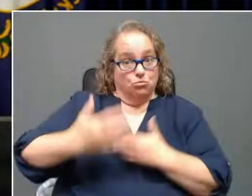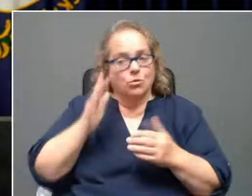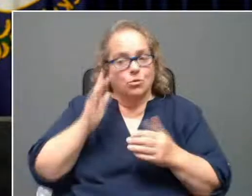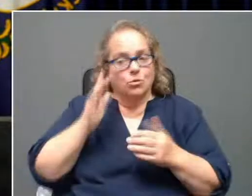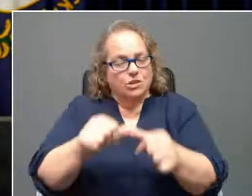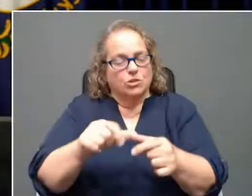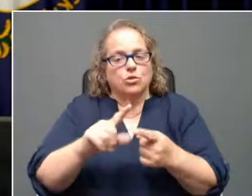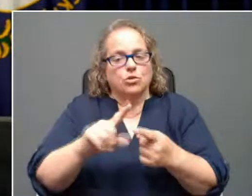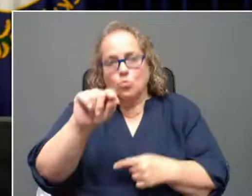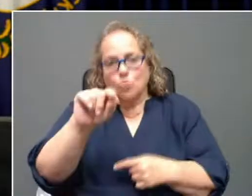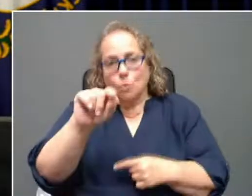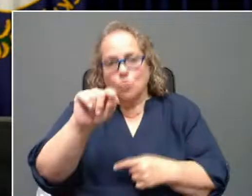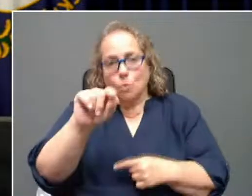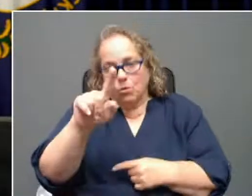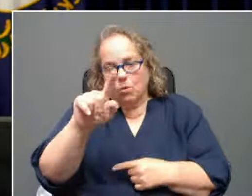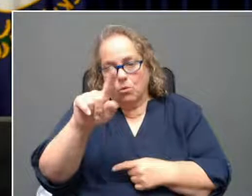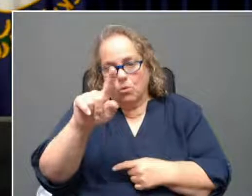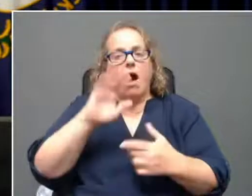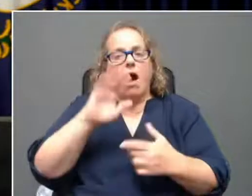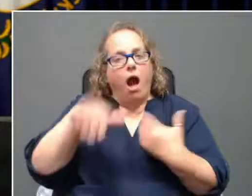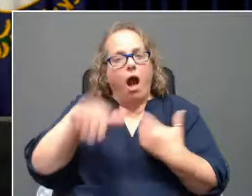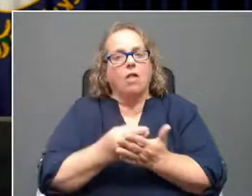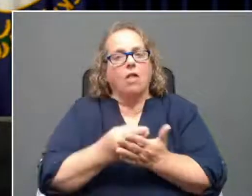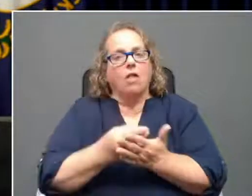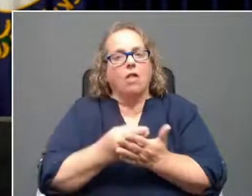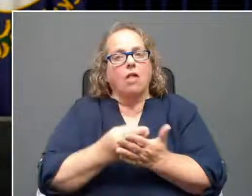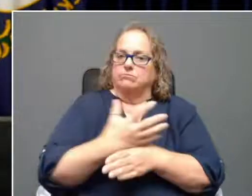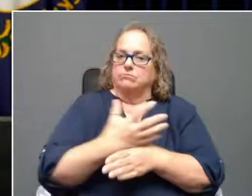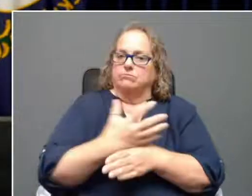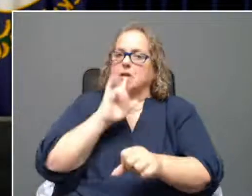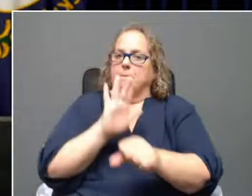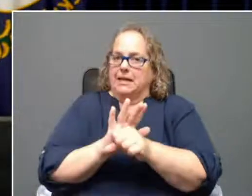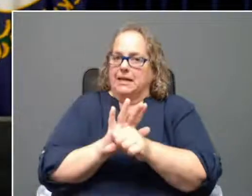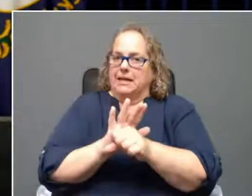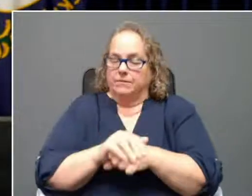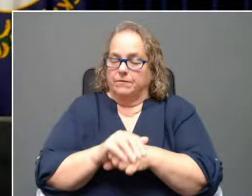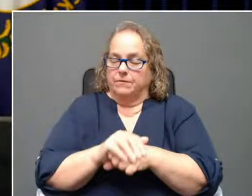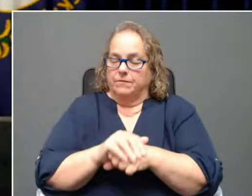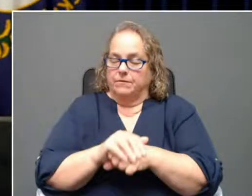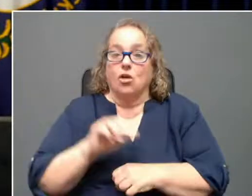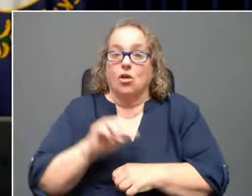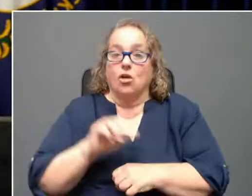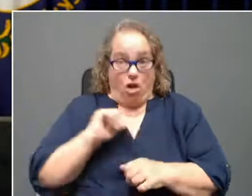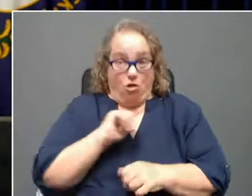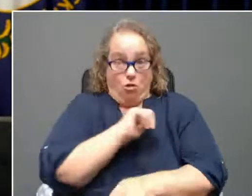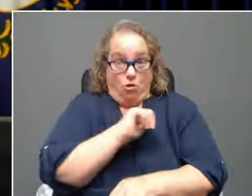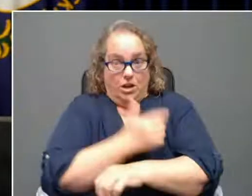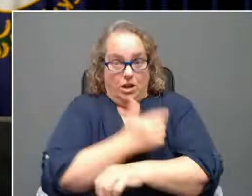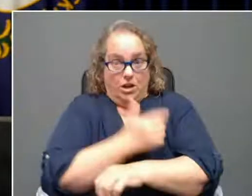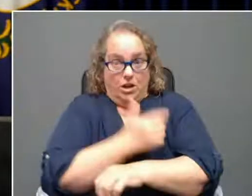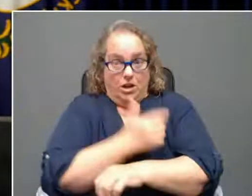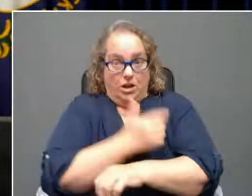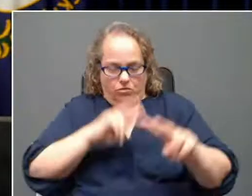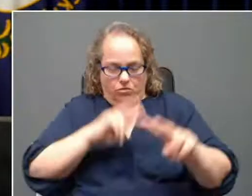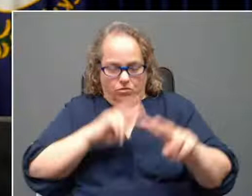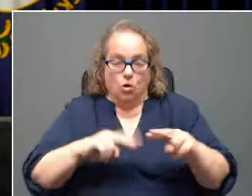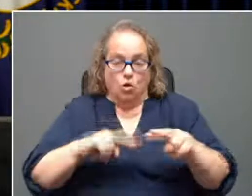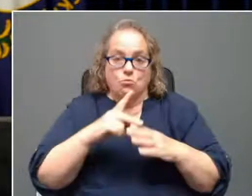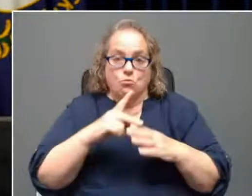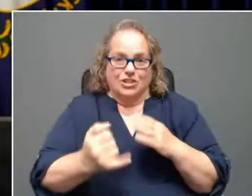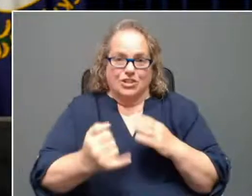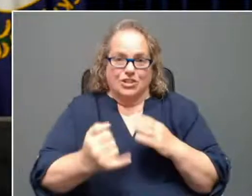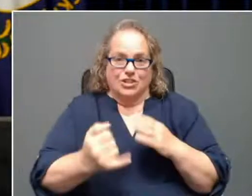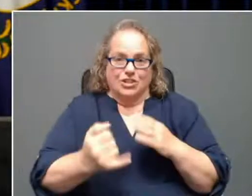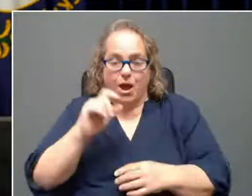the funding is committed. The Kentucky Infrastructure Authority will begin reviewing projects this summer and make awards continuously throughout the